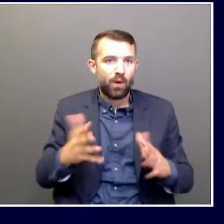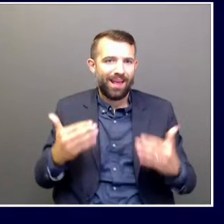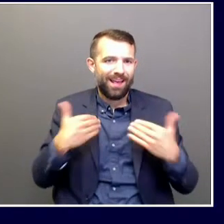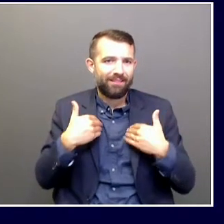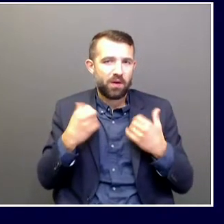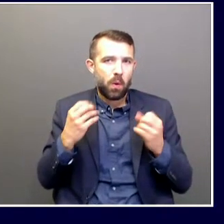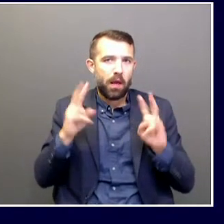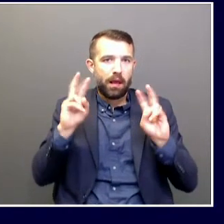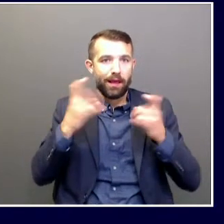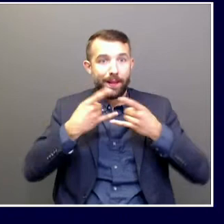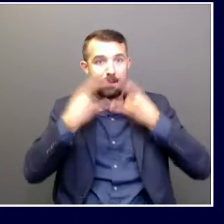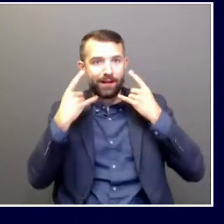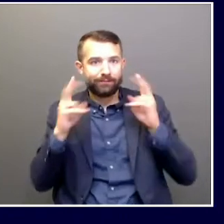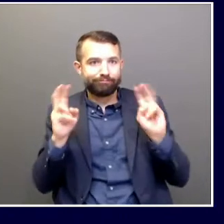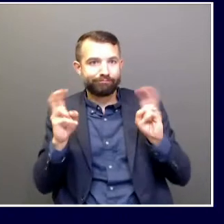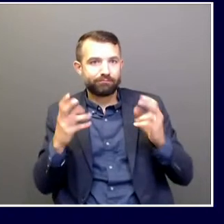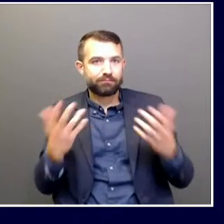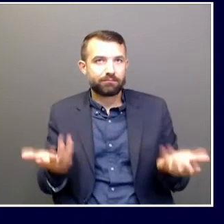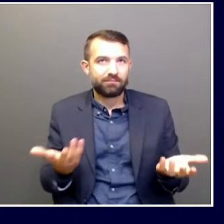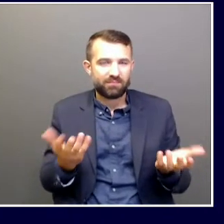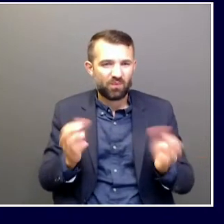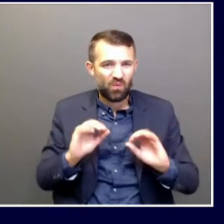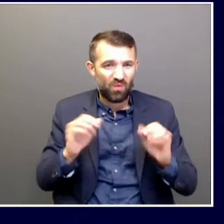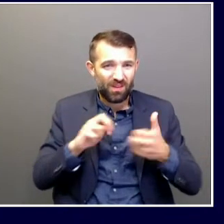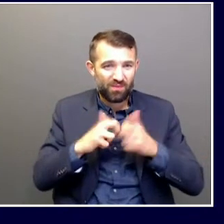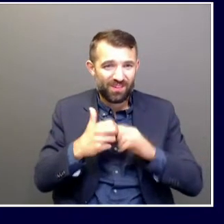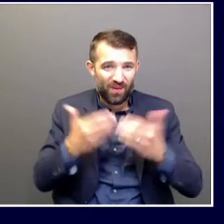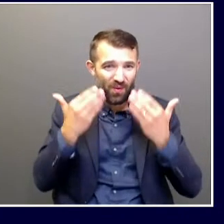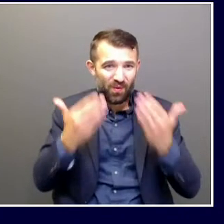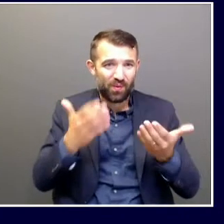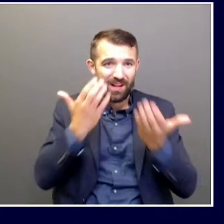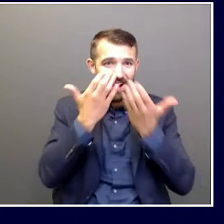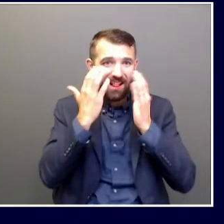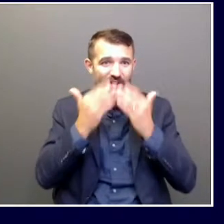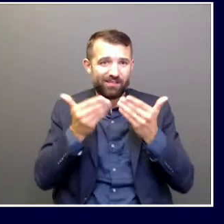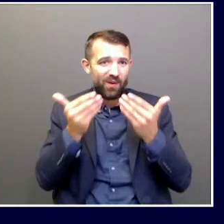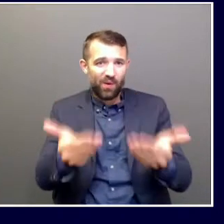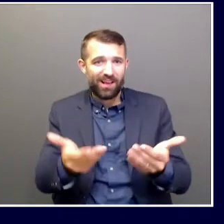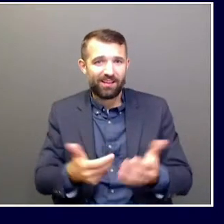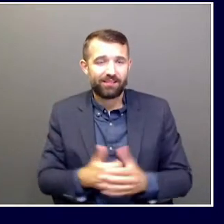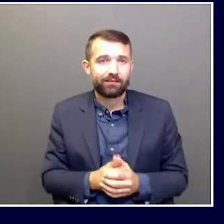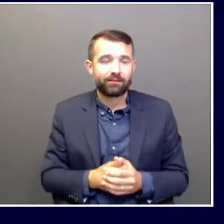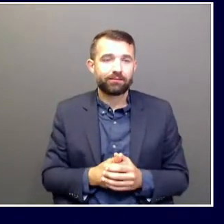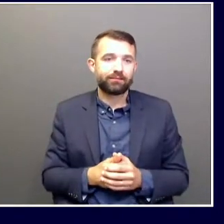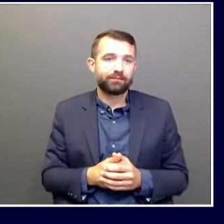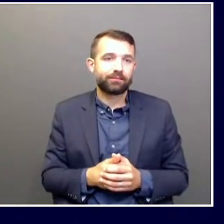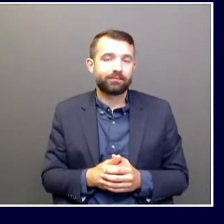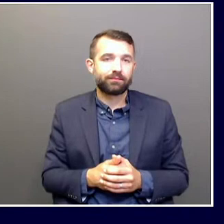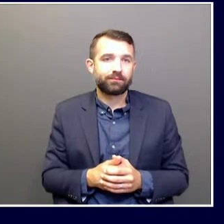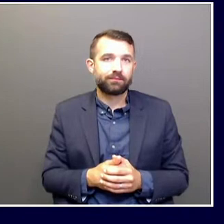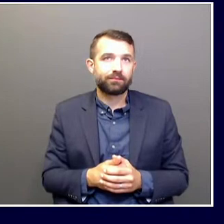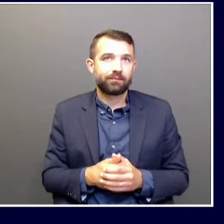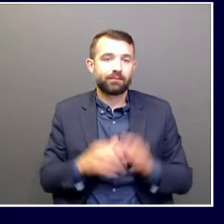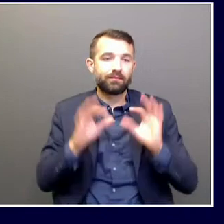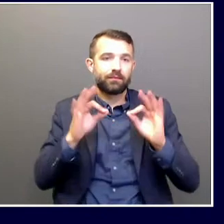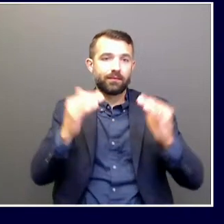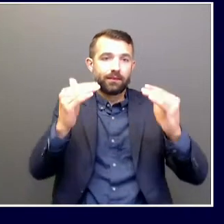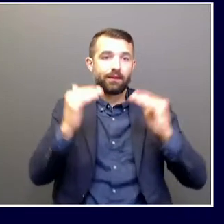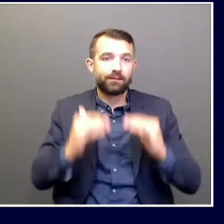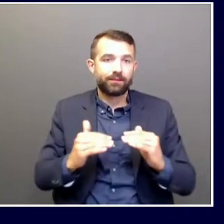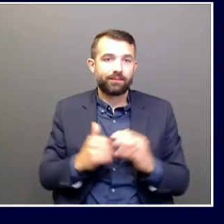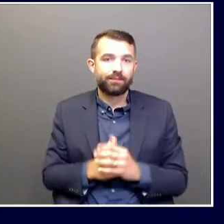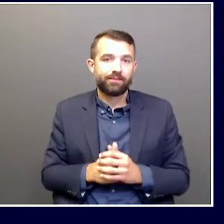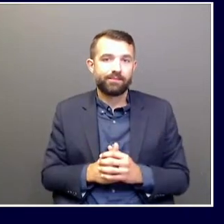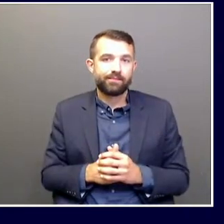that we won't have a big problem with Halloween. Thanks. Thanks, Amy. Over to Annie from Spectrum.